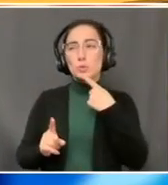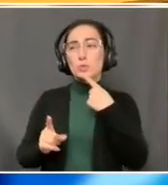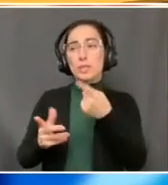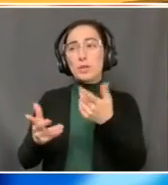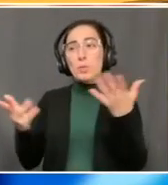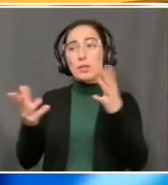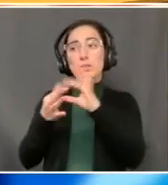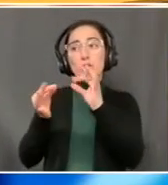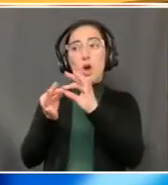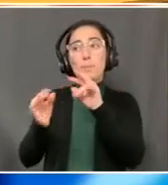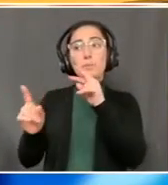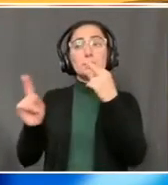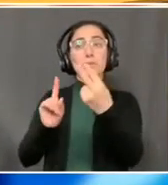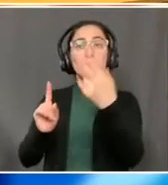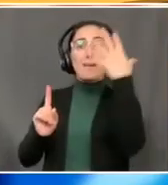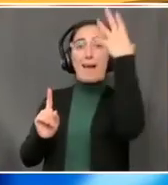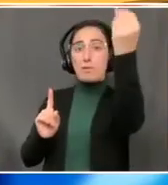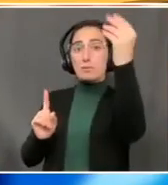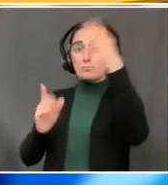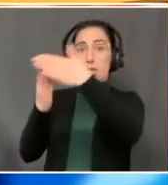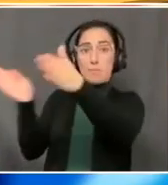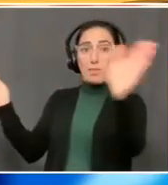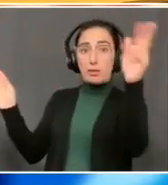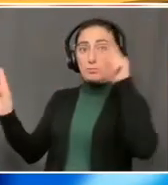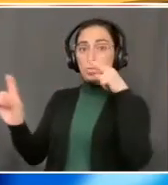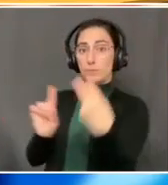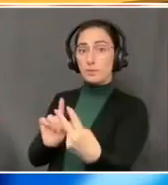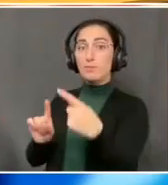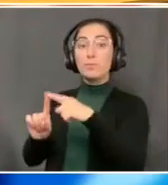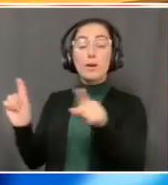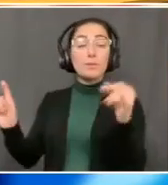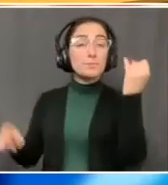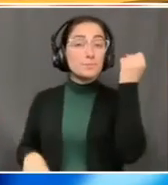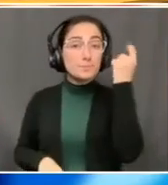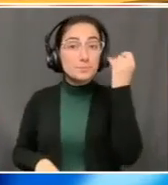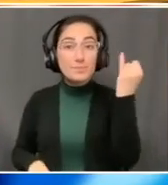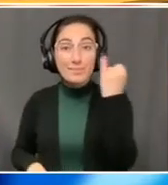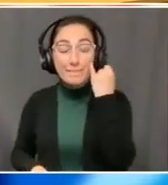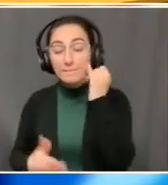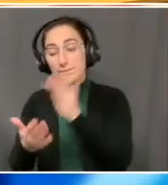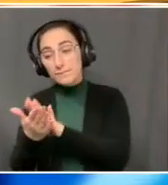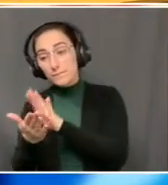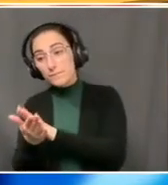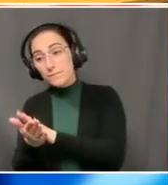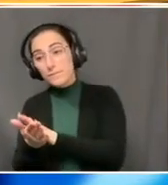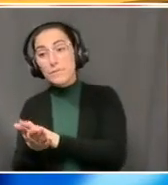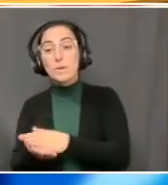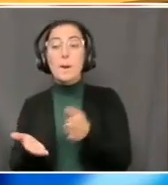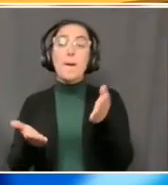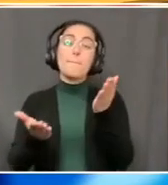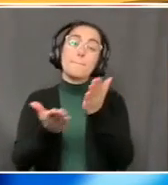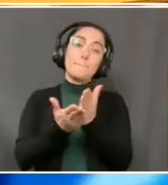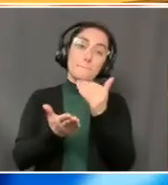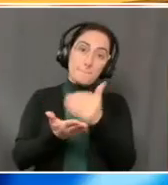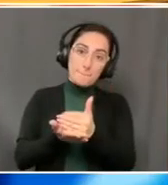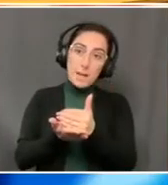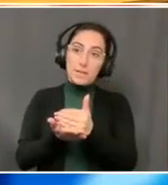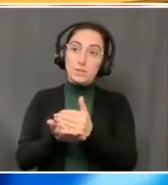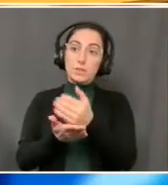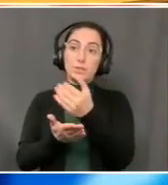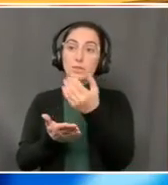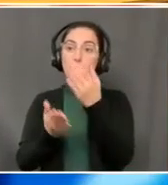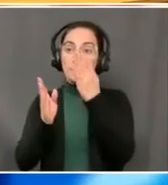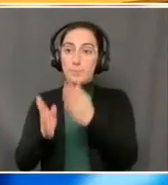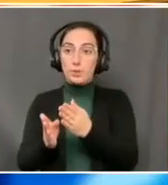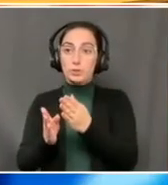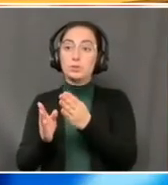but if a school or budget holder were to park the money somewhere else, instead of books and